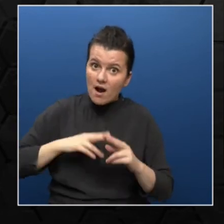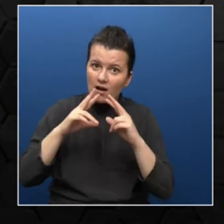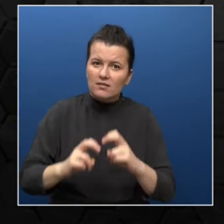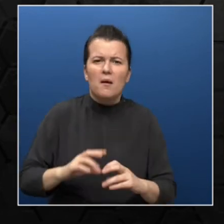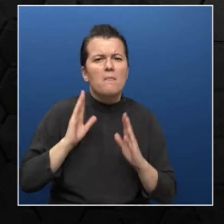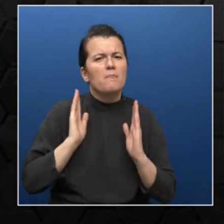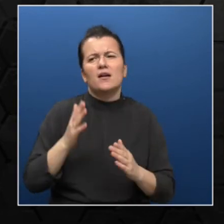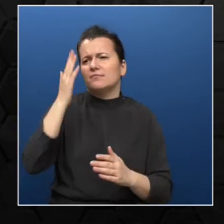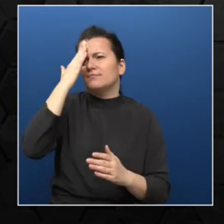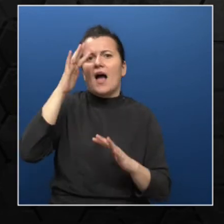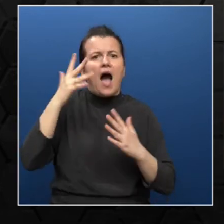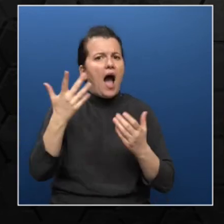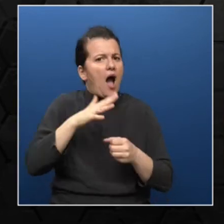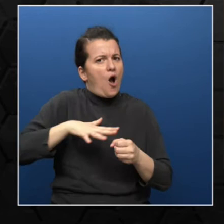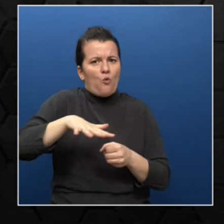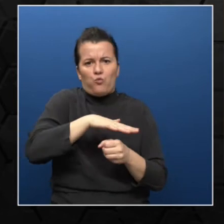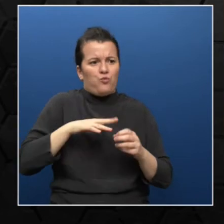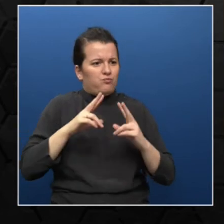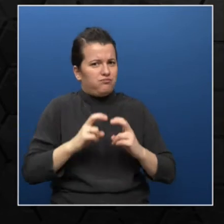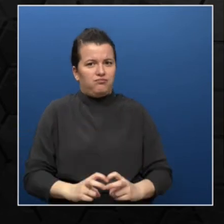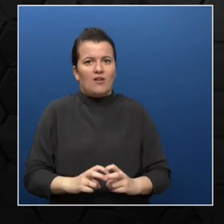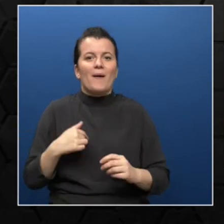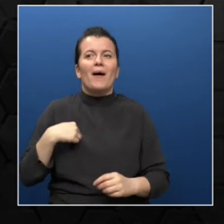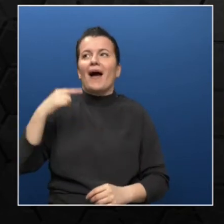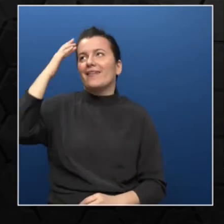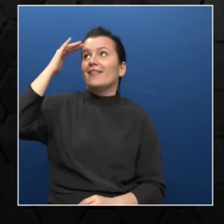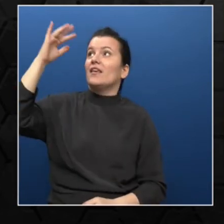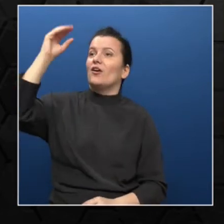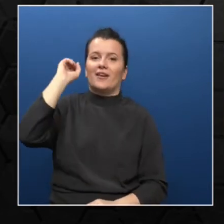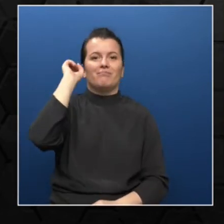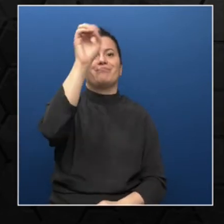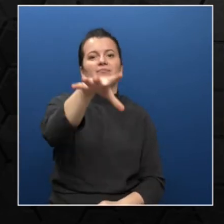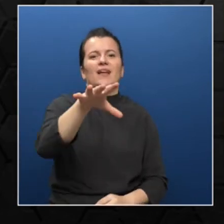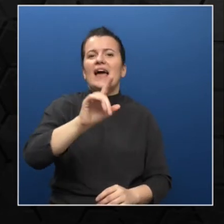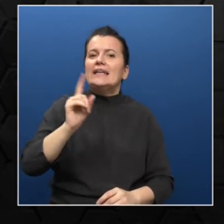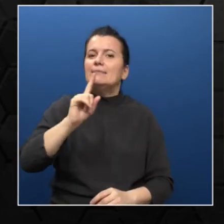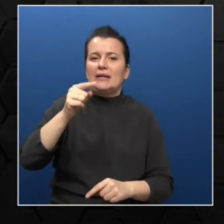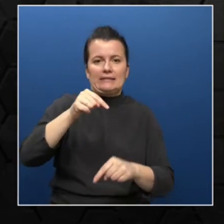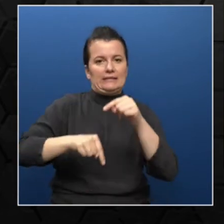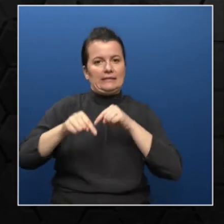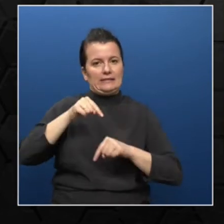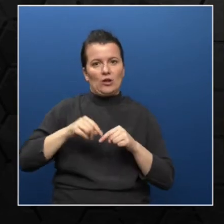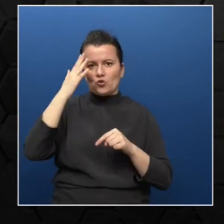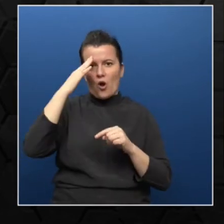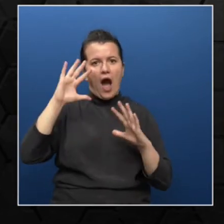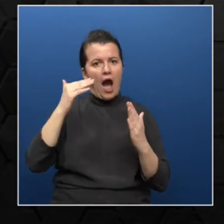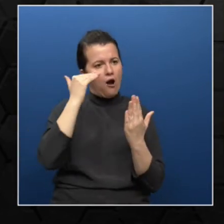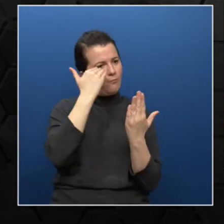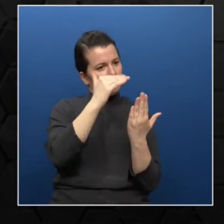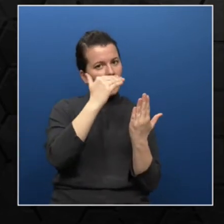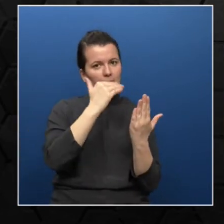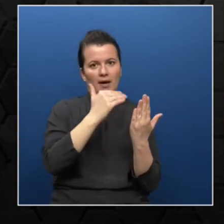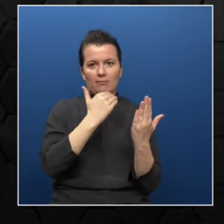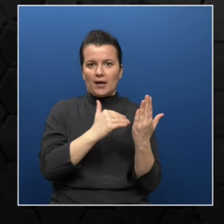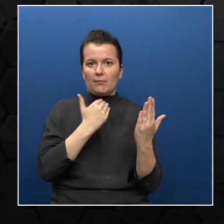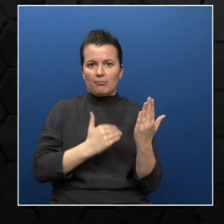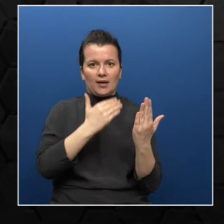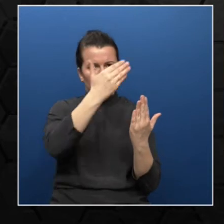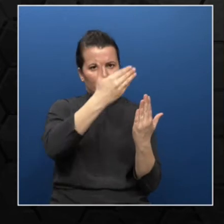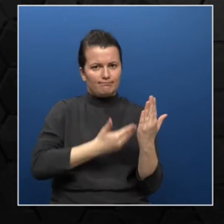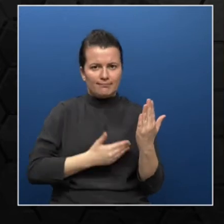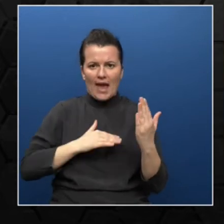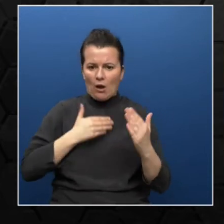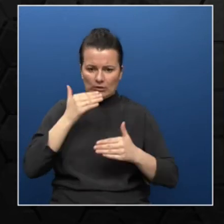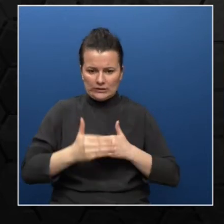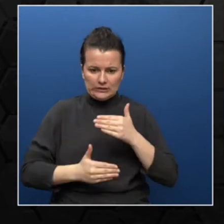go ahead and put out your theory or put out your ideas into a paper. So Vedant, would you like to touch